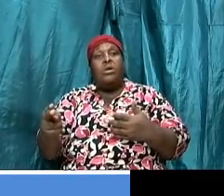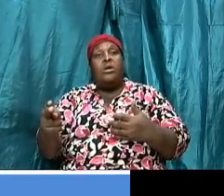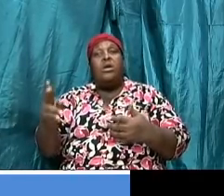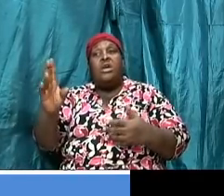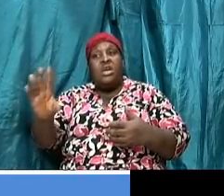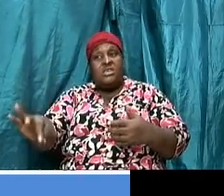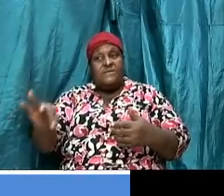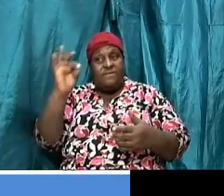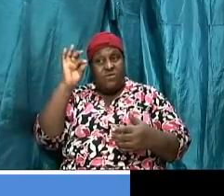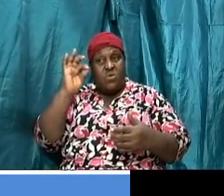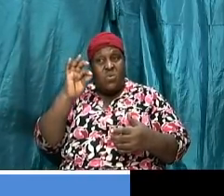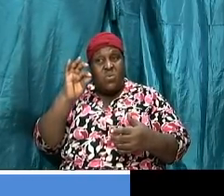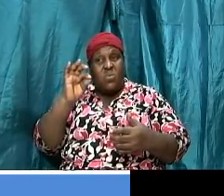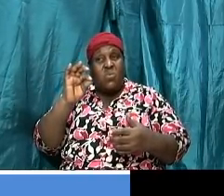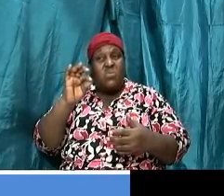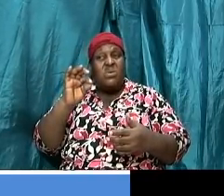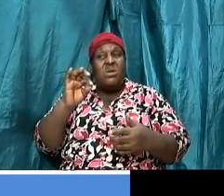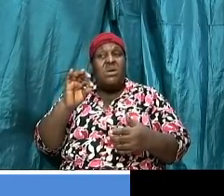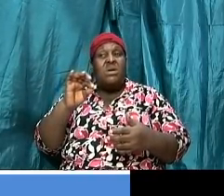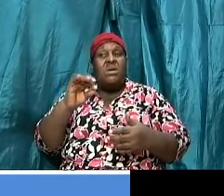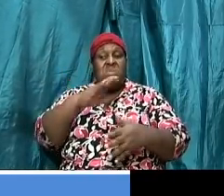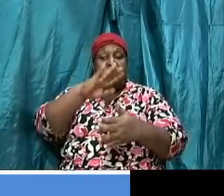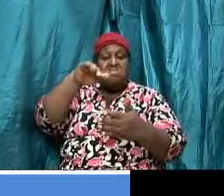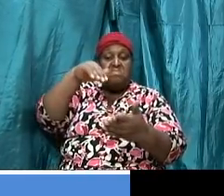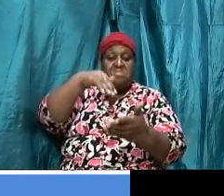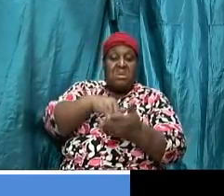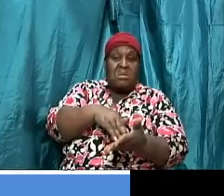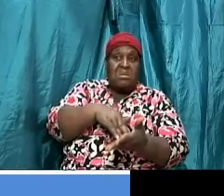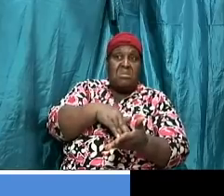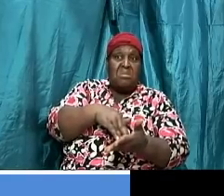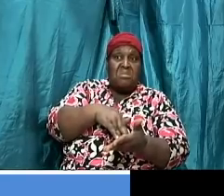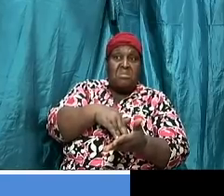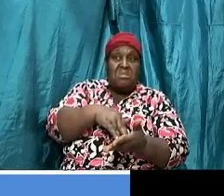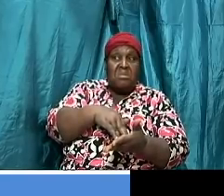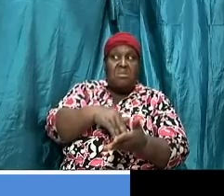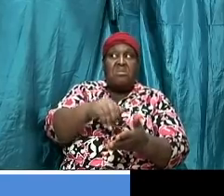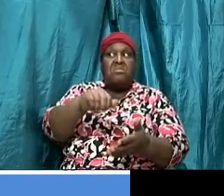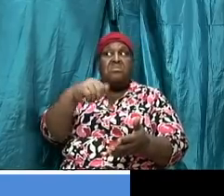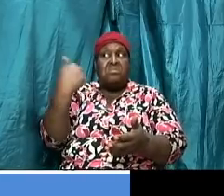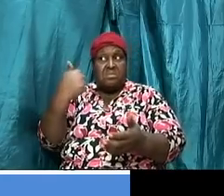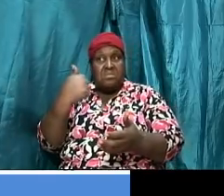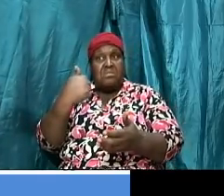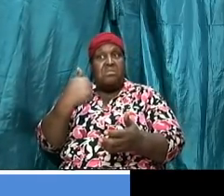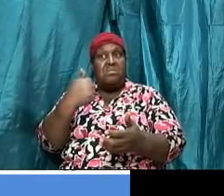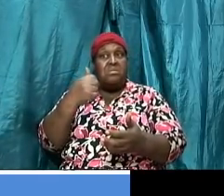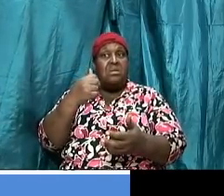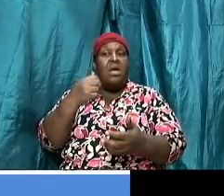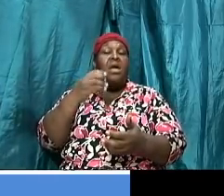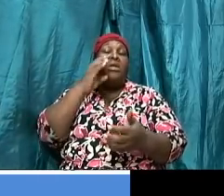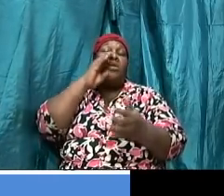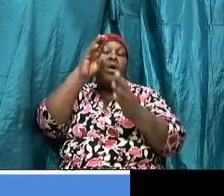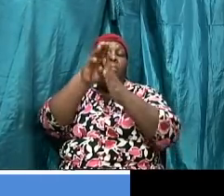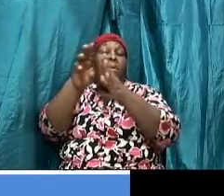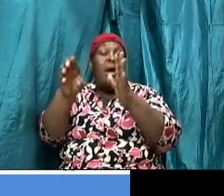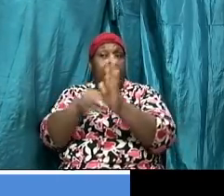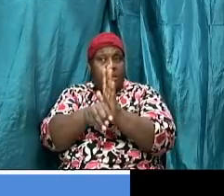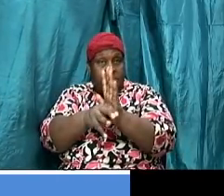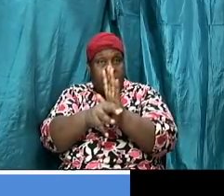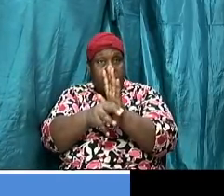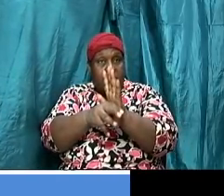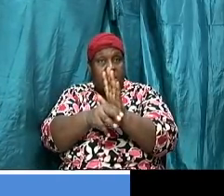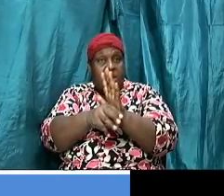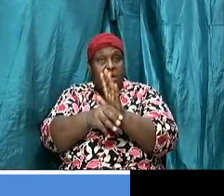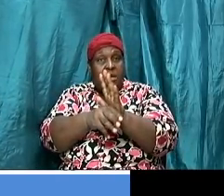directly into the middle of that 10 commandments. The dead middle. If you should count from the